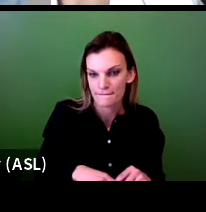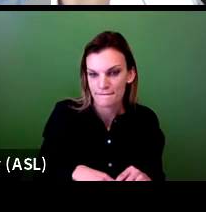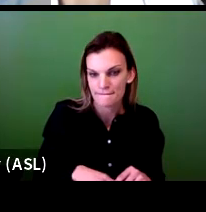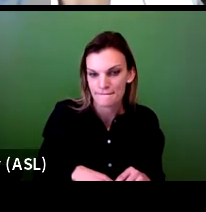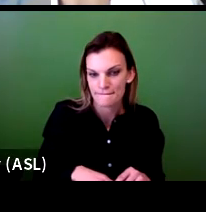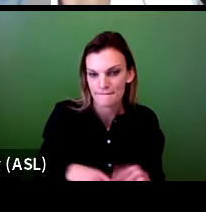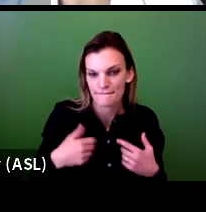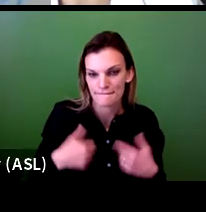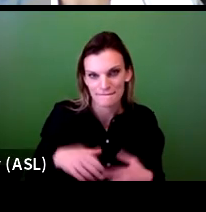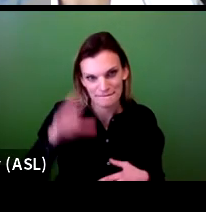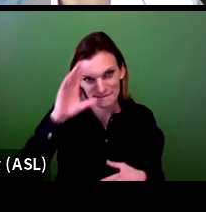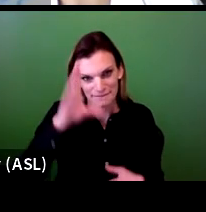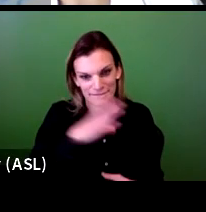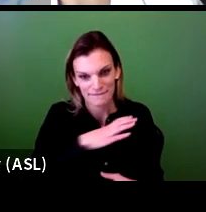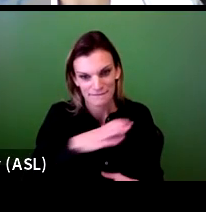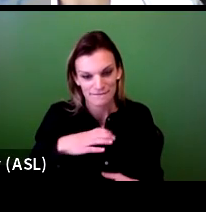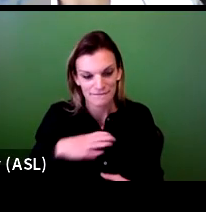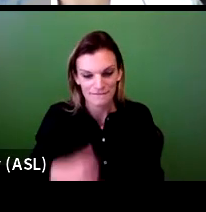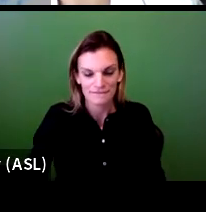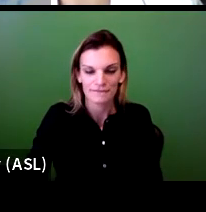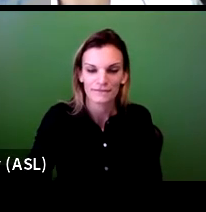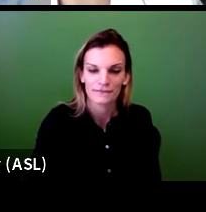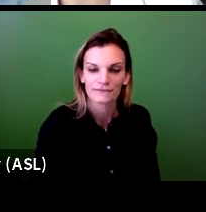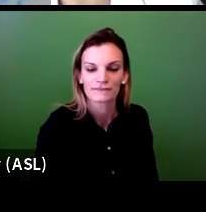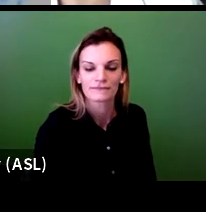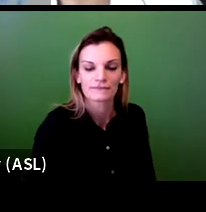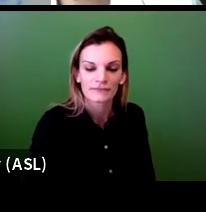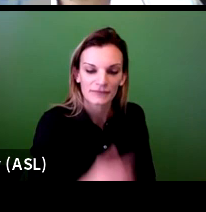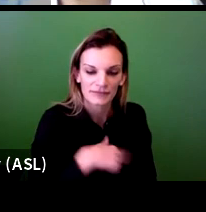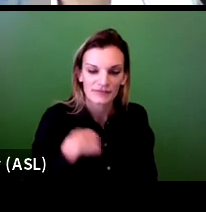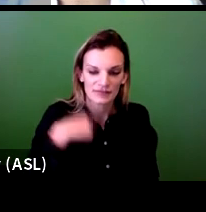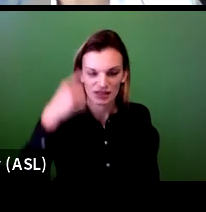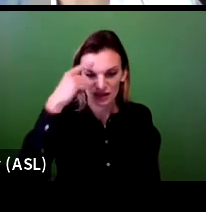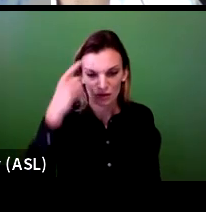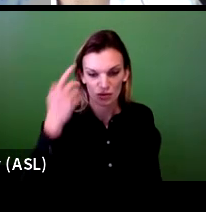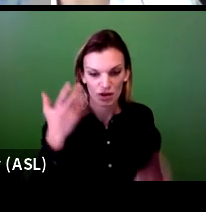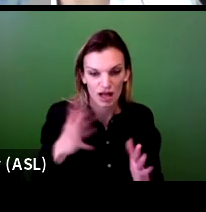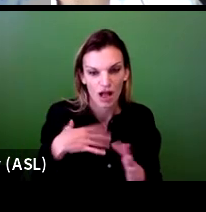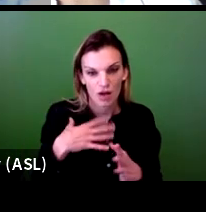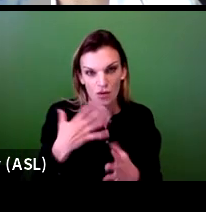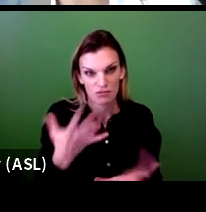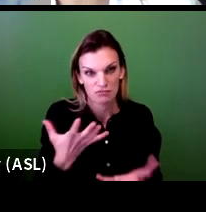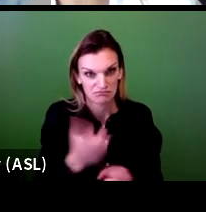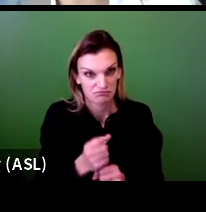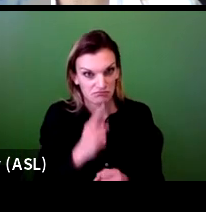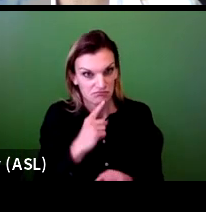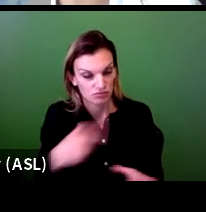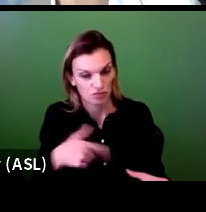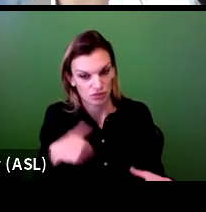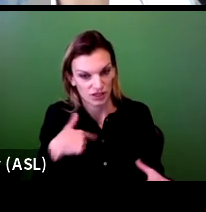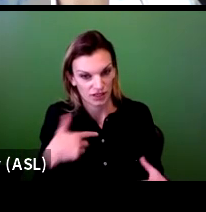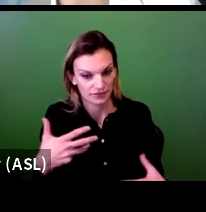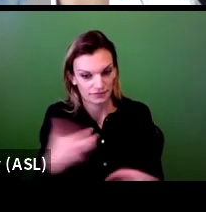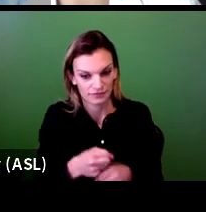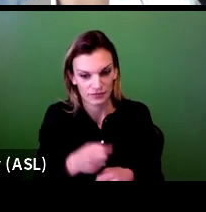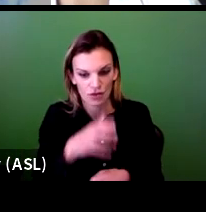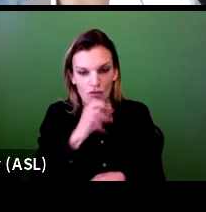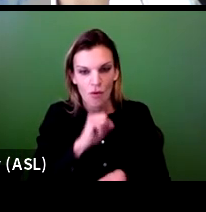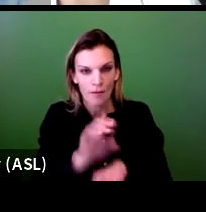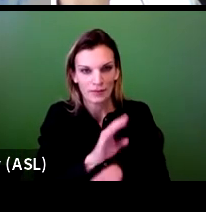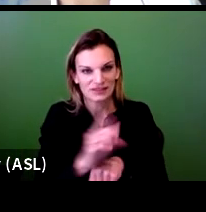Hi, commissioners. So I think we are all set. I just wanted to recap that old business for